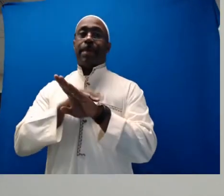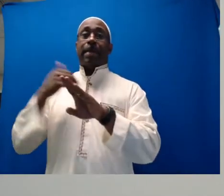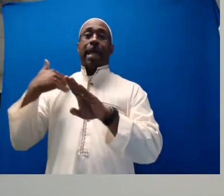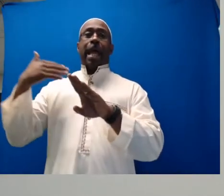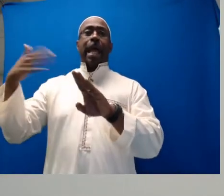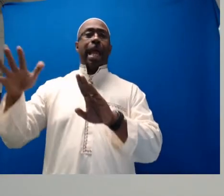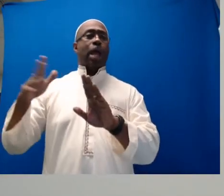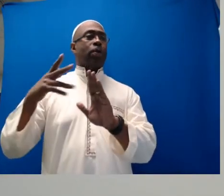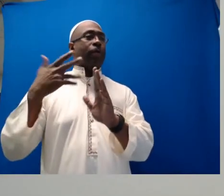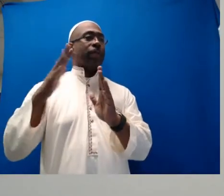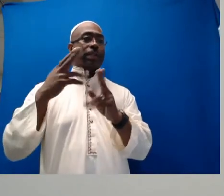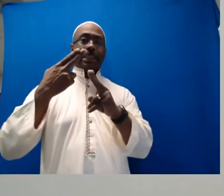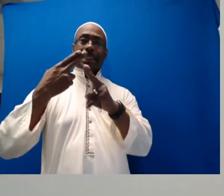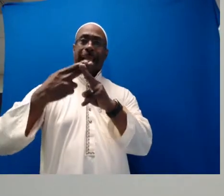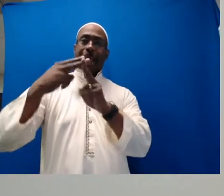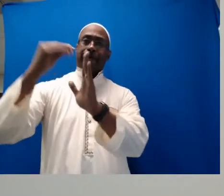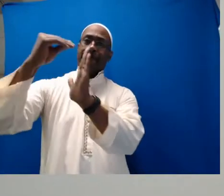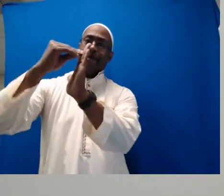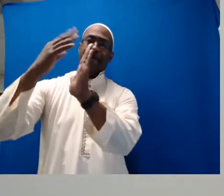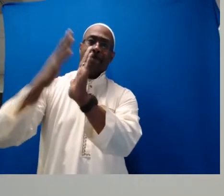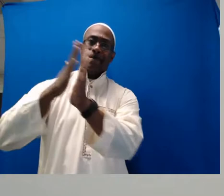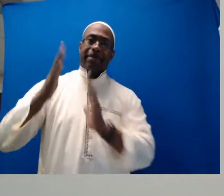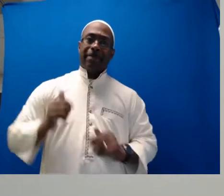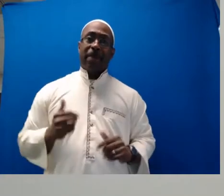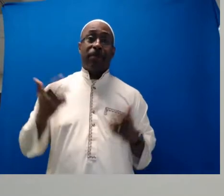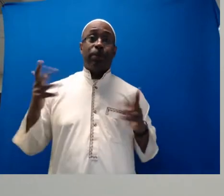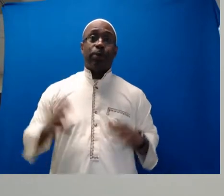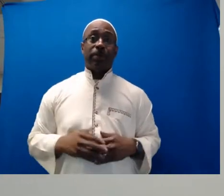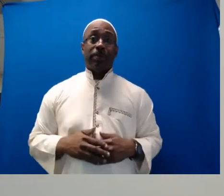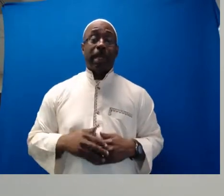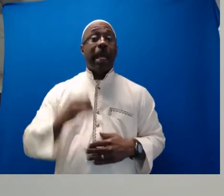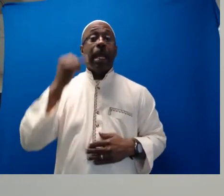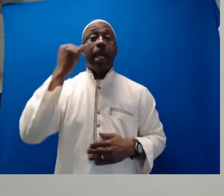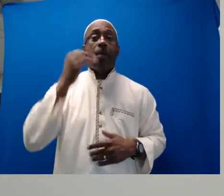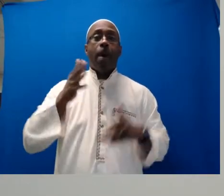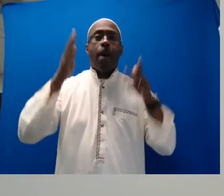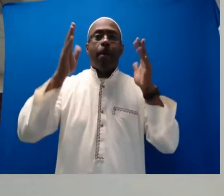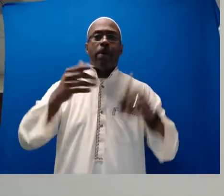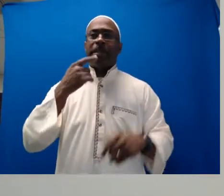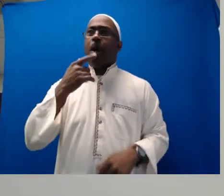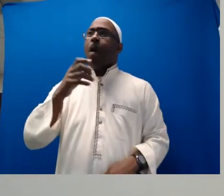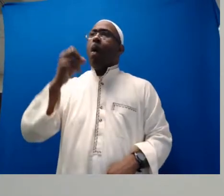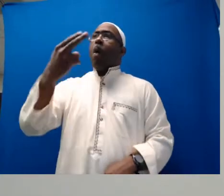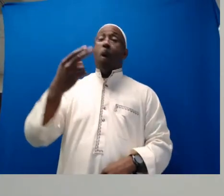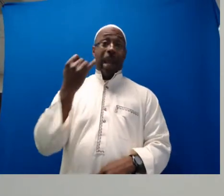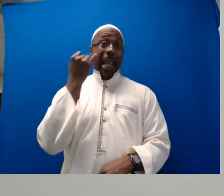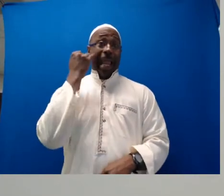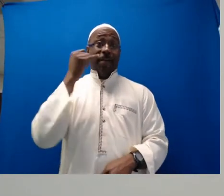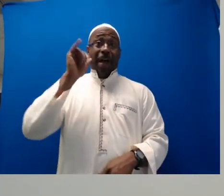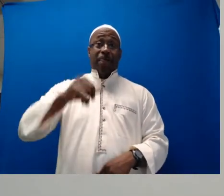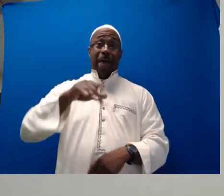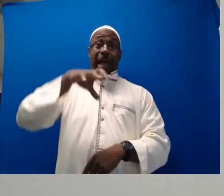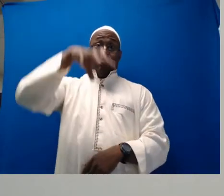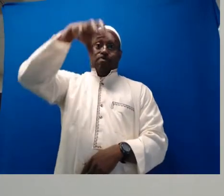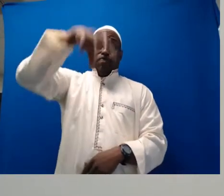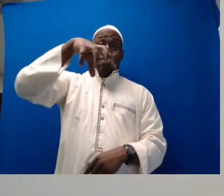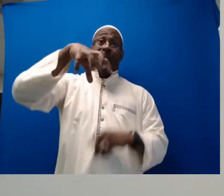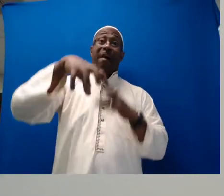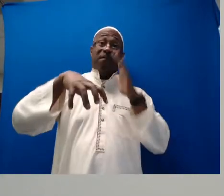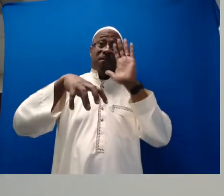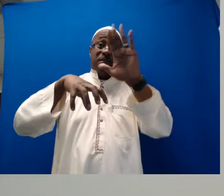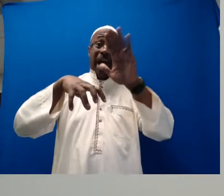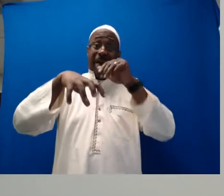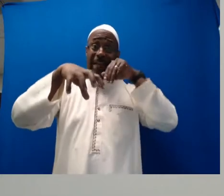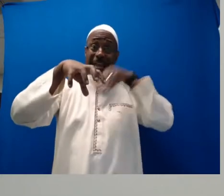Jal registered our names. And in case anybody's saying, well, if there's five entrances or more, and at